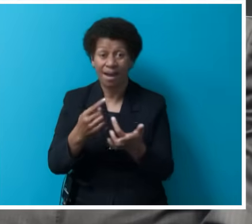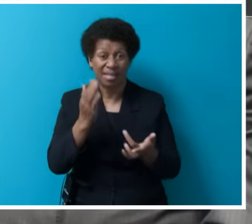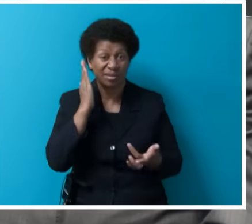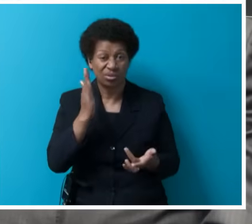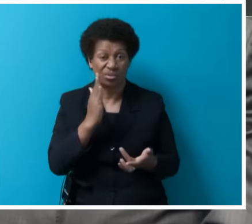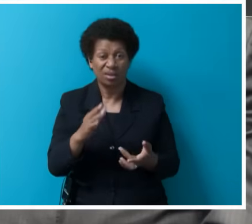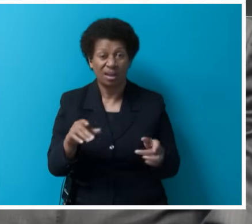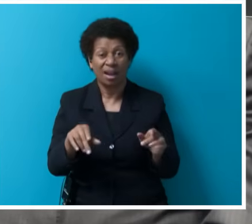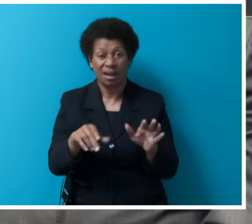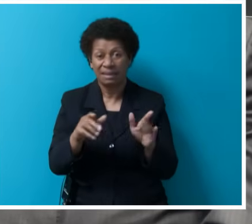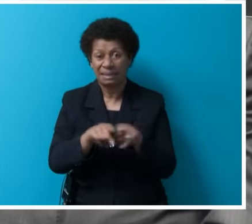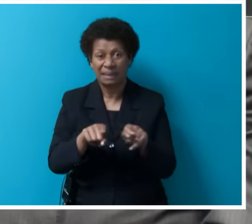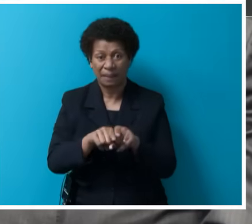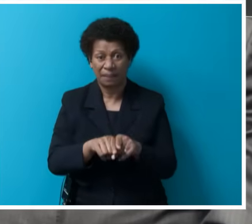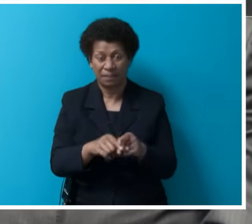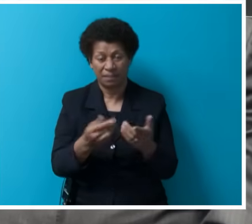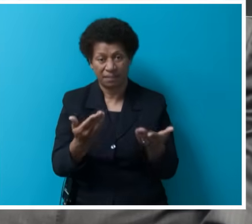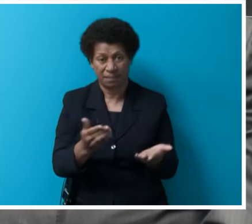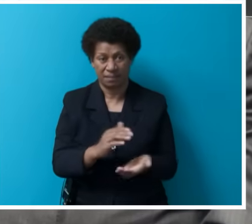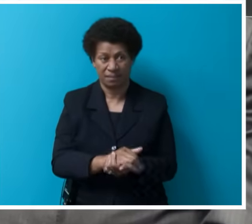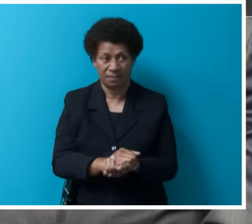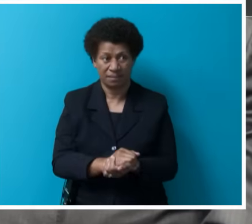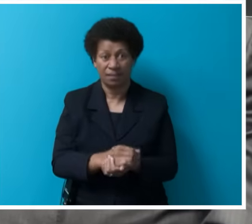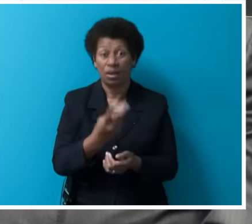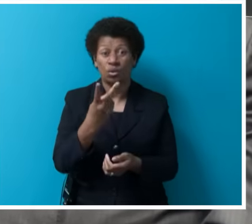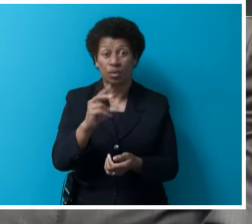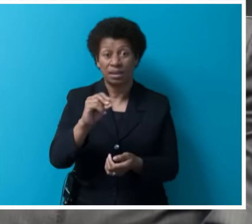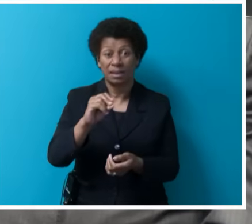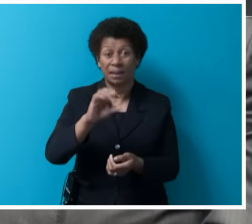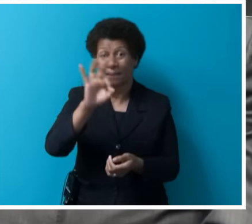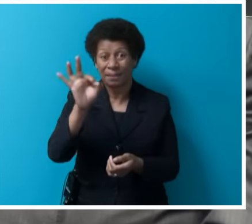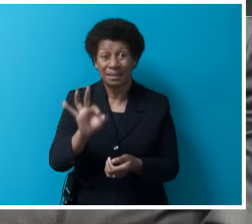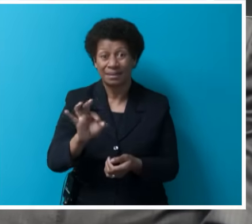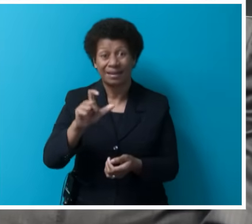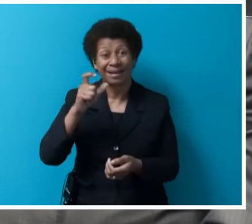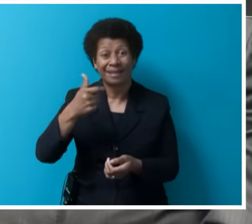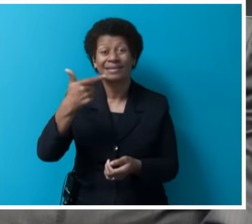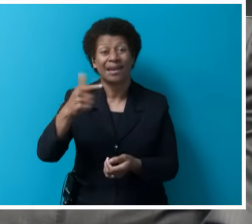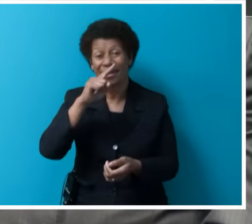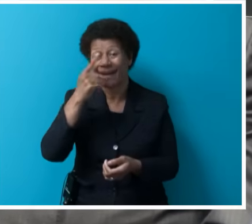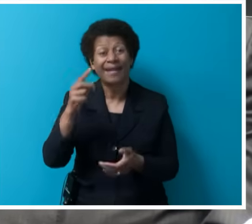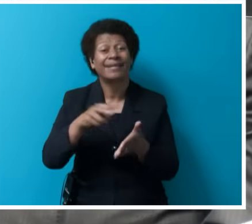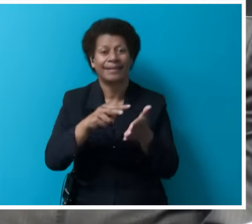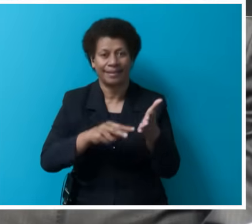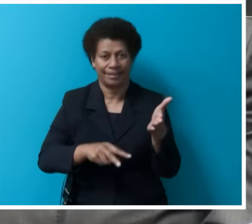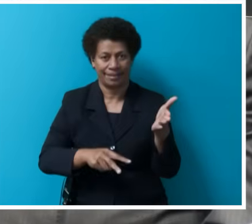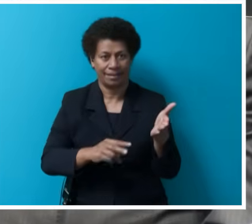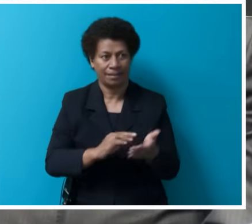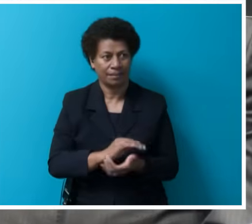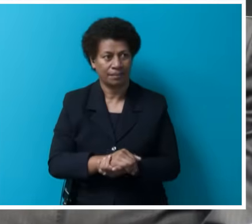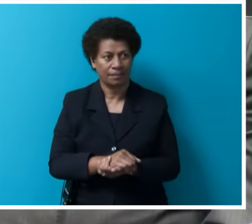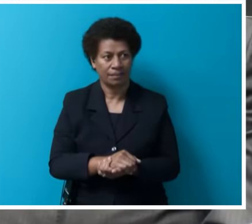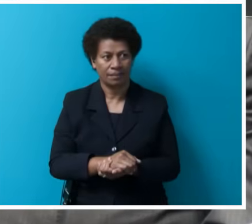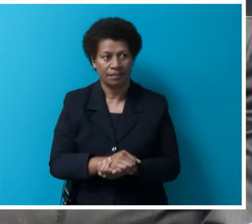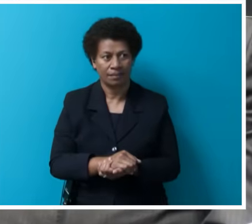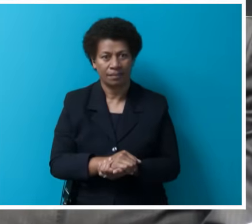can't read. And that is why we feel, Mr. Speaker, say that we need to build more classrooms, we need to